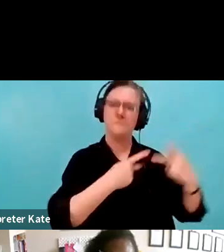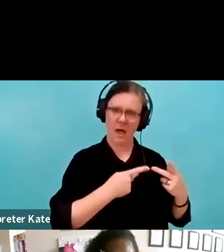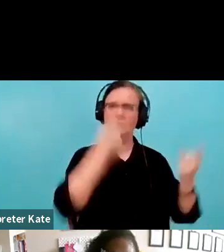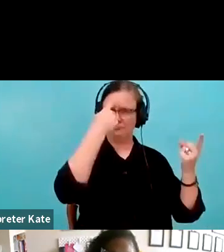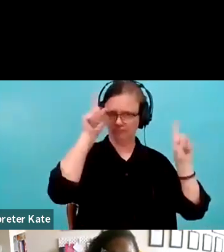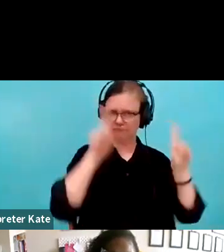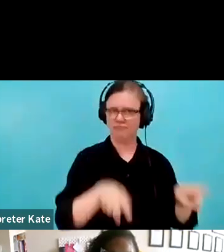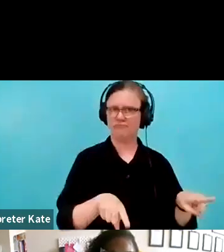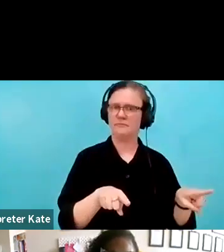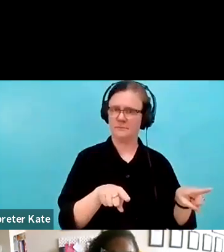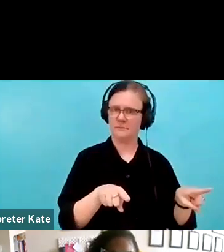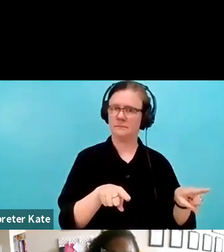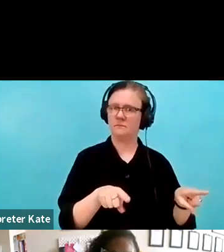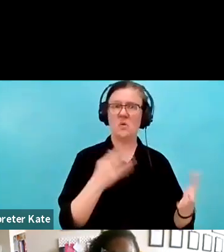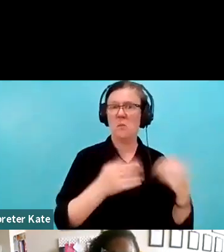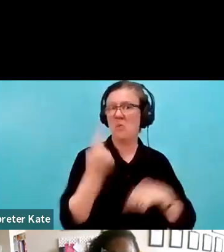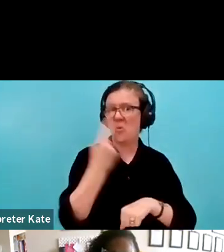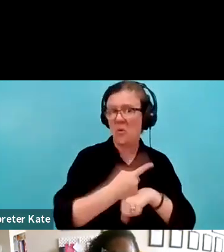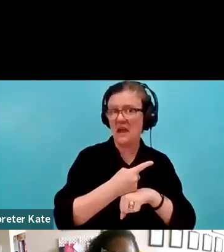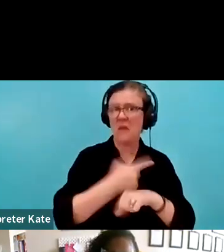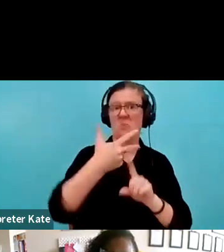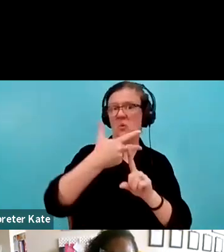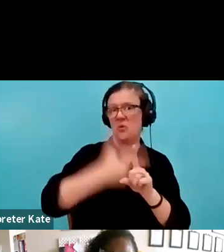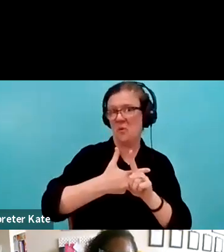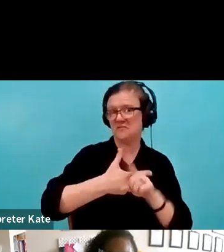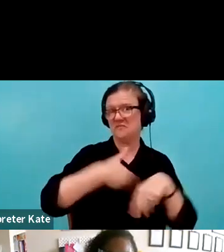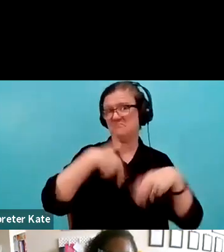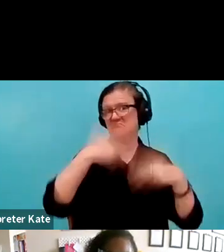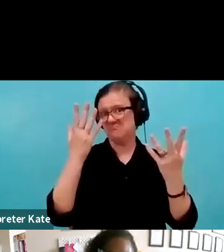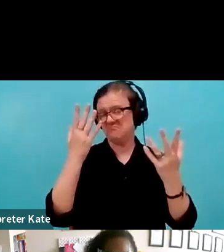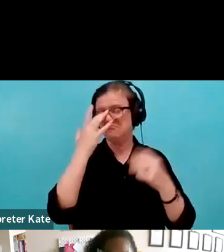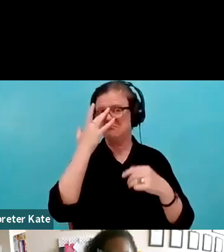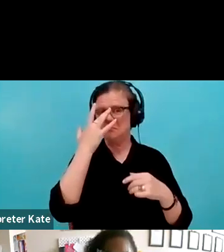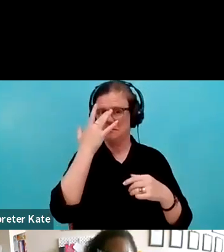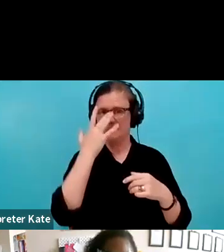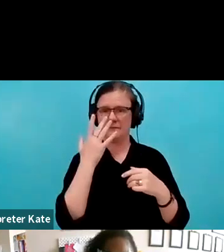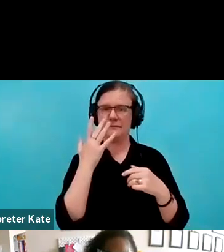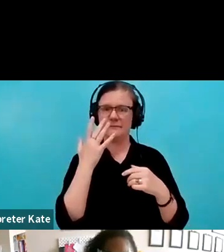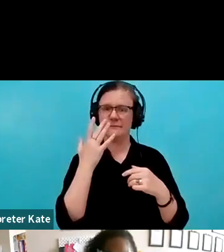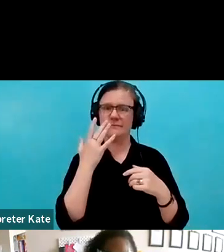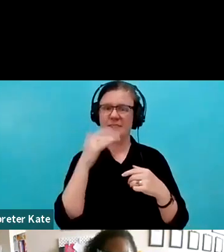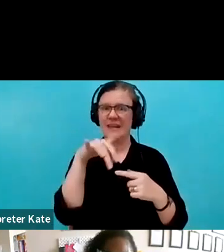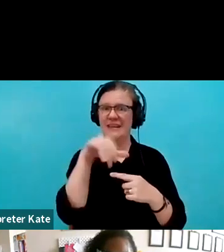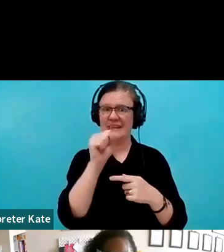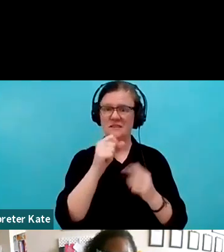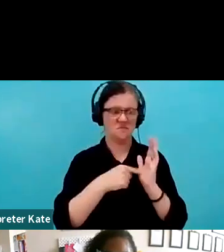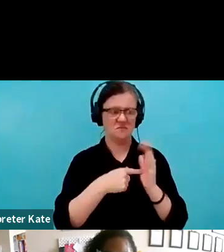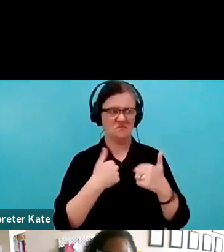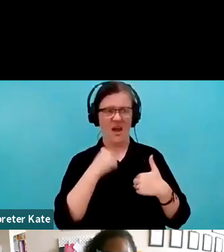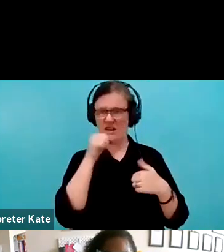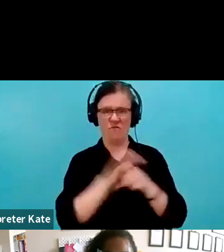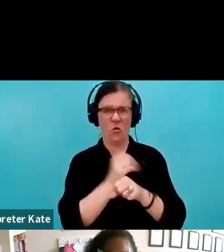understanding. And that could take a day, that could take 3 months. And so there were certainly times where I wasn't